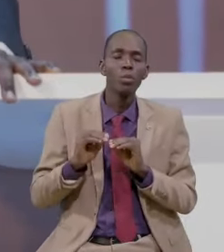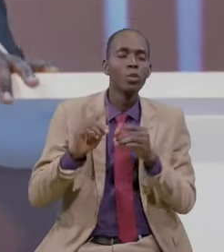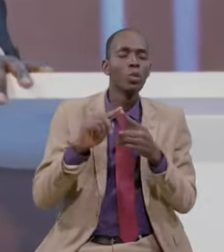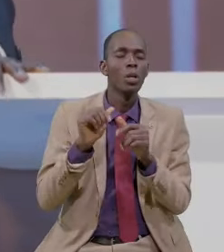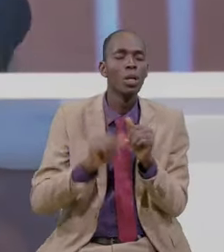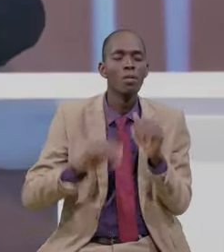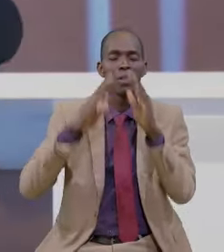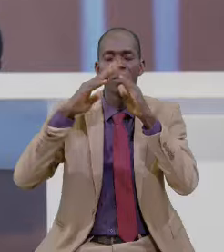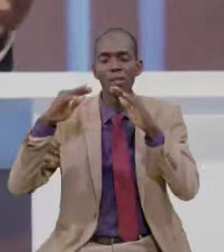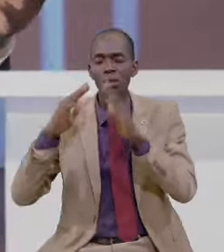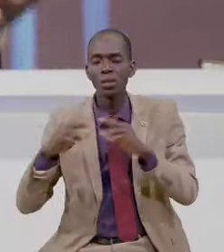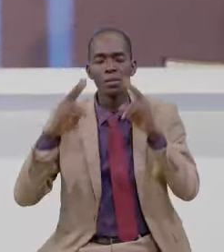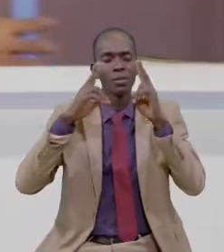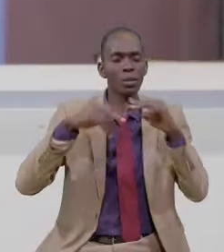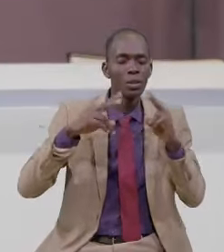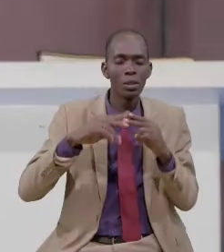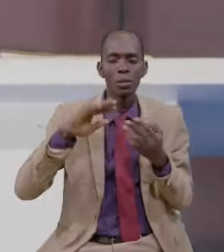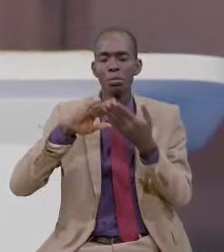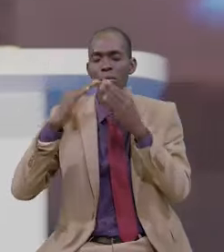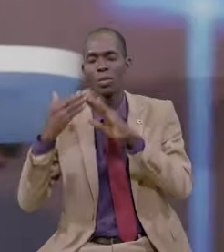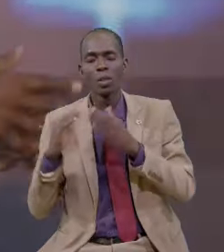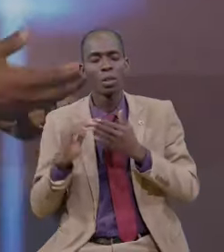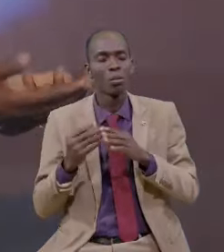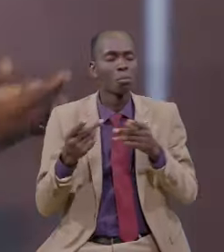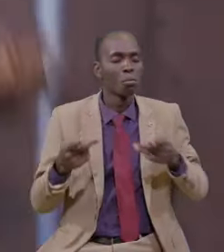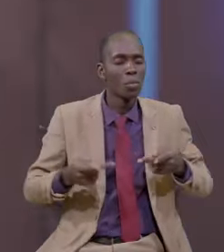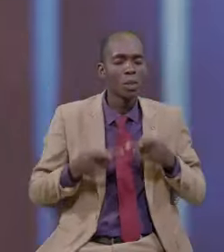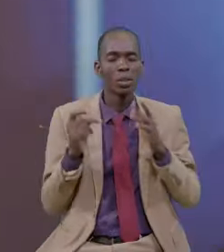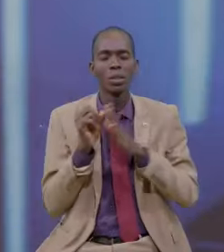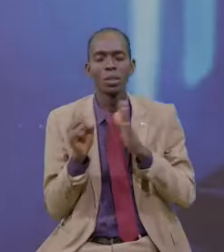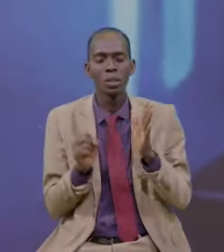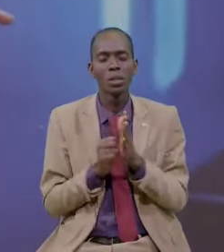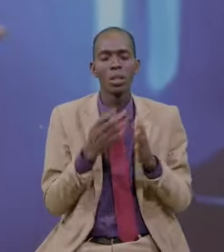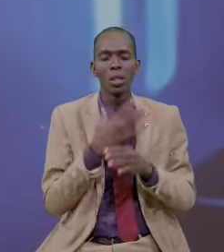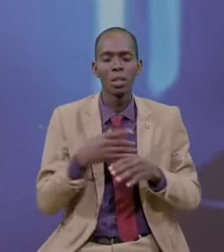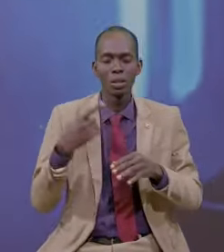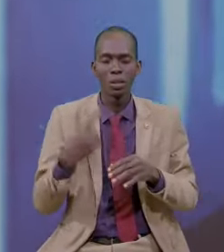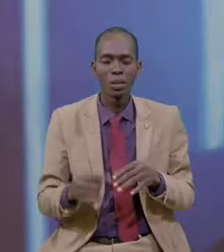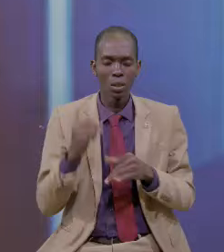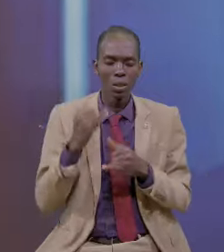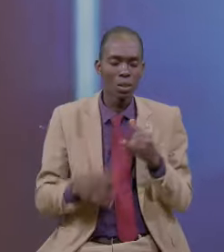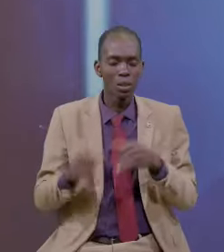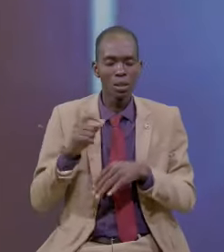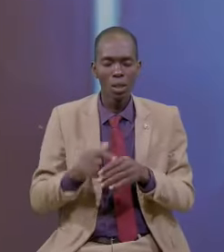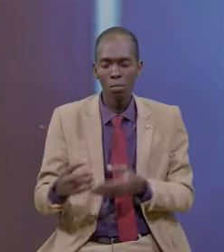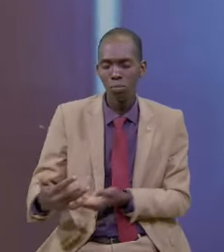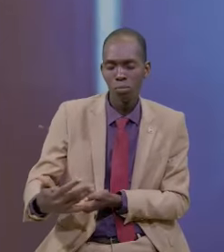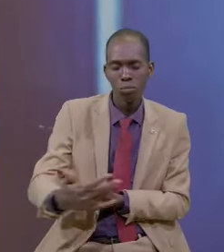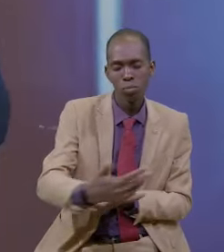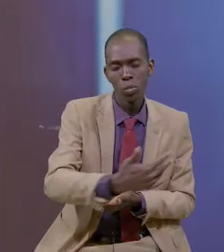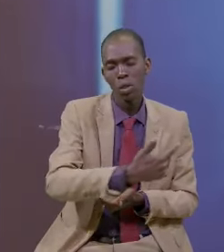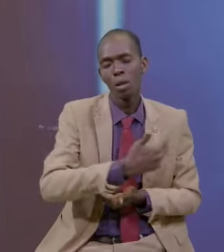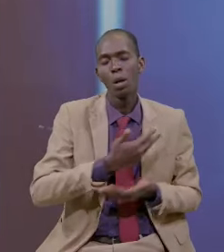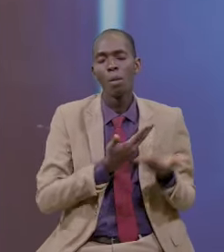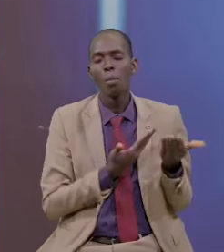every community, and the end time harvest is brought from the field and brought into